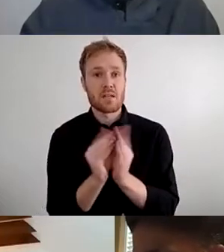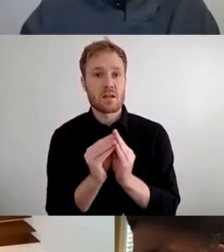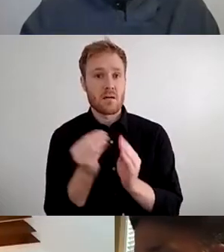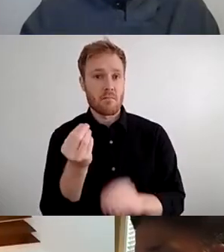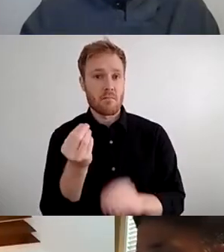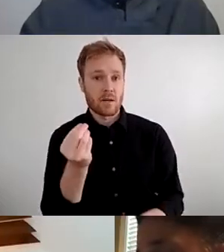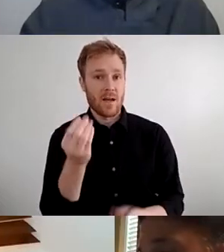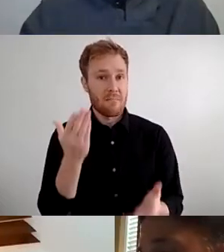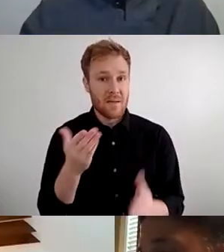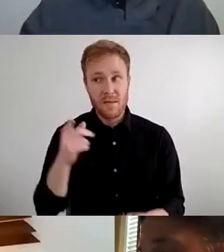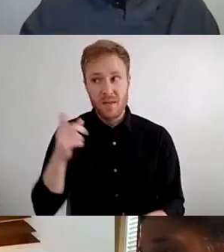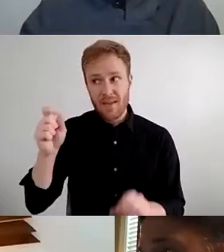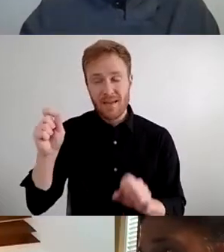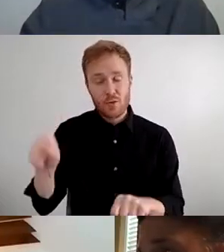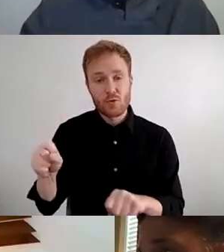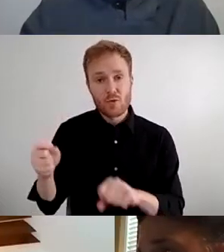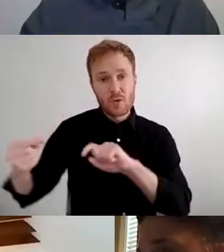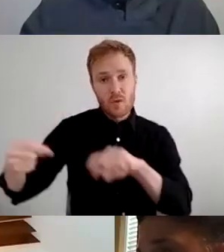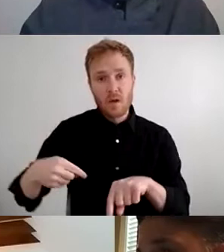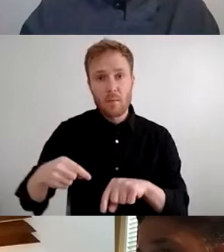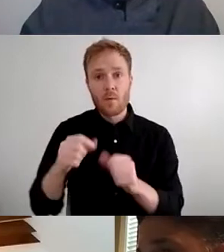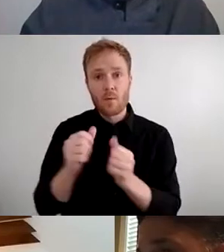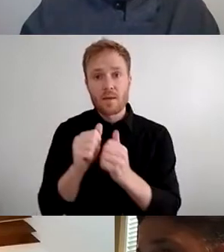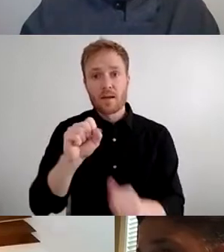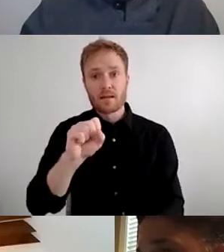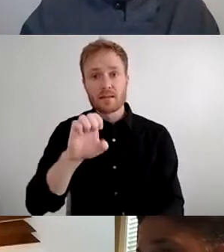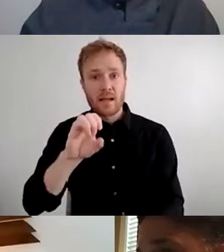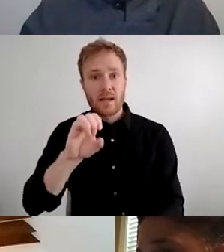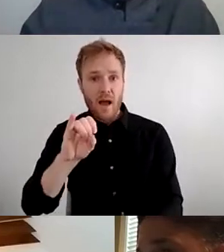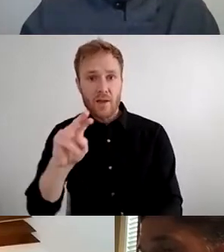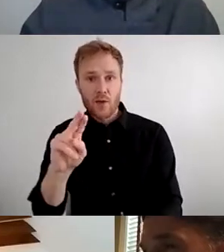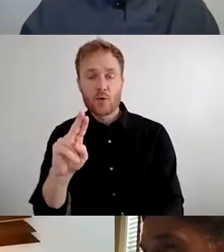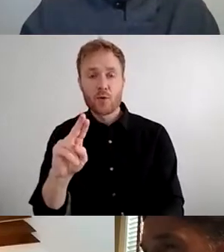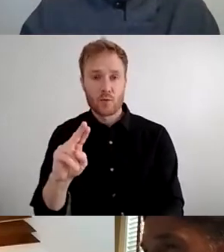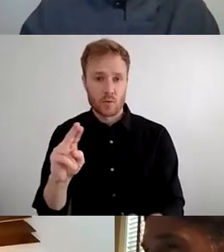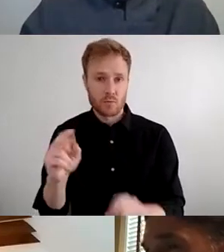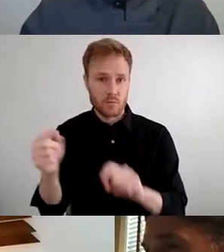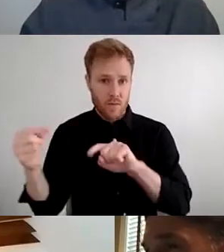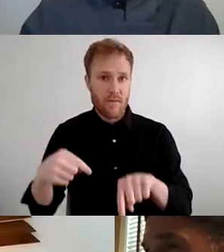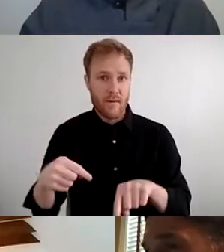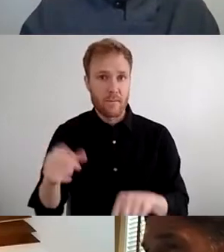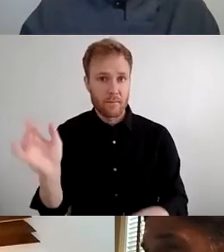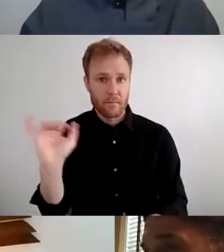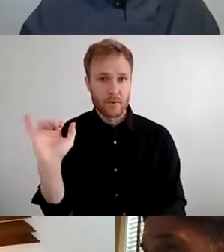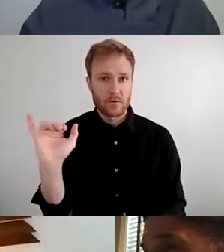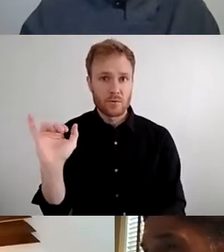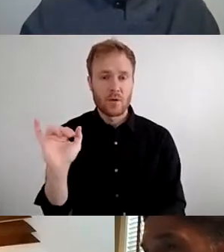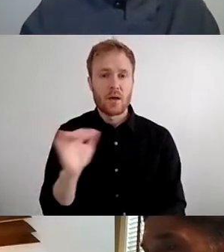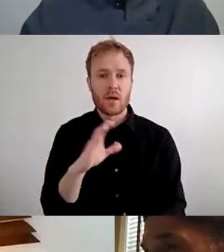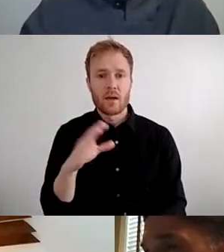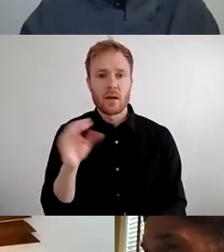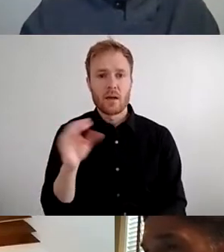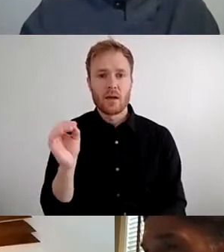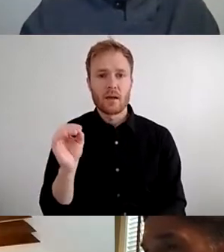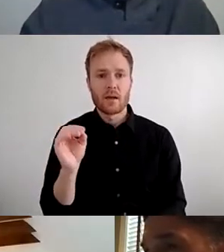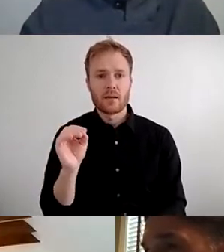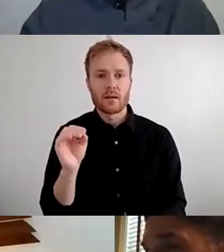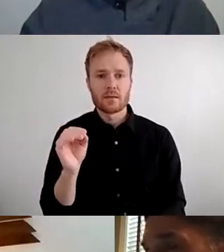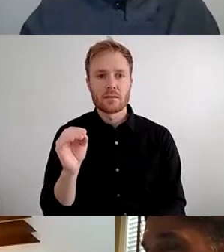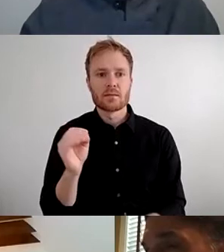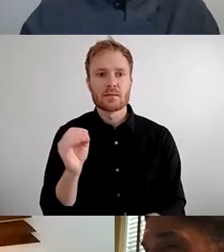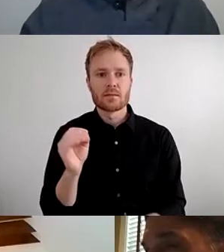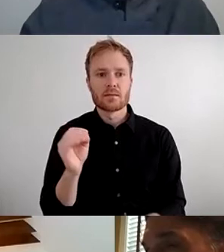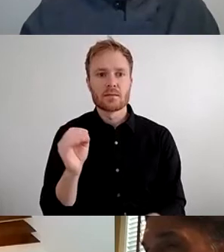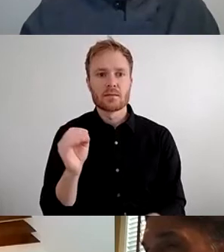Monday with SEIU. SEI already talked to Sam Williamson. He'll be there. And okay. Some people from the business